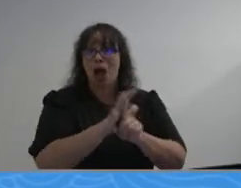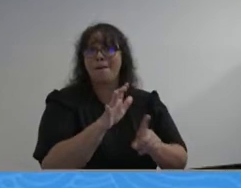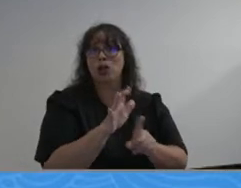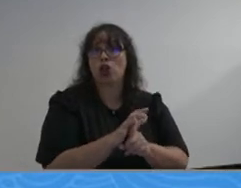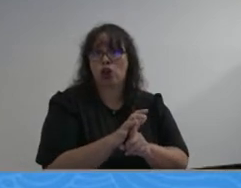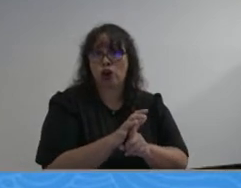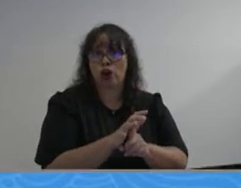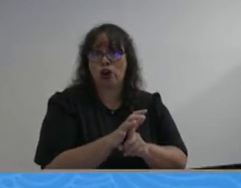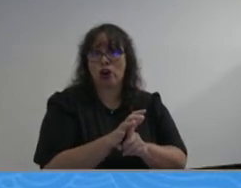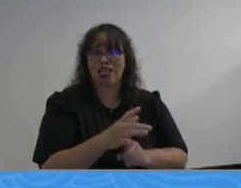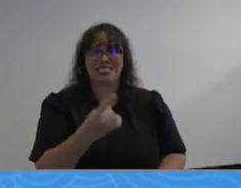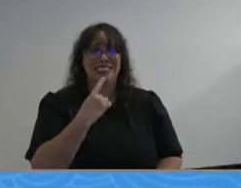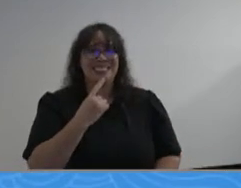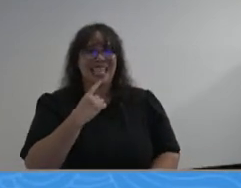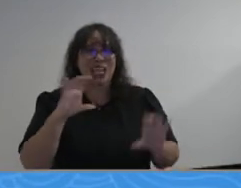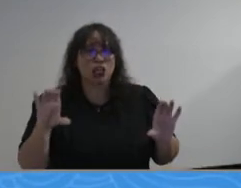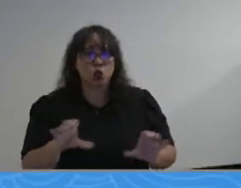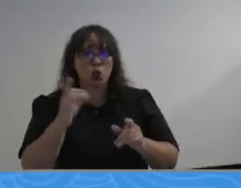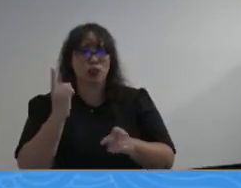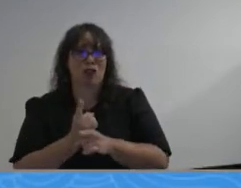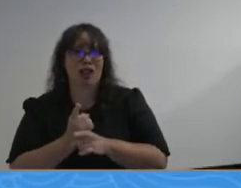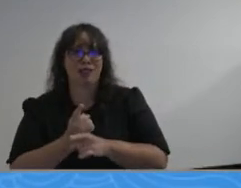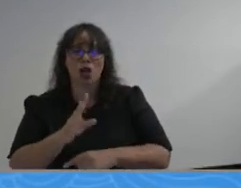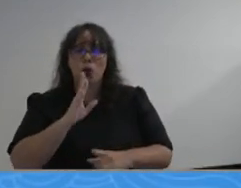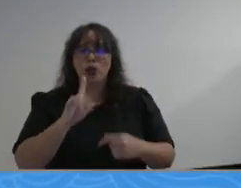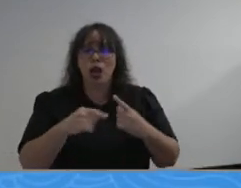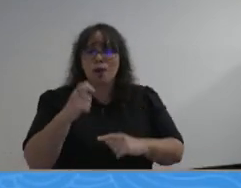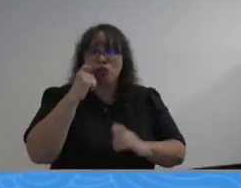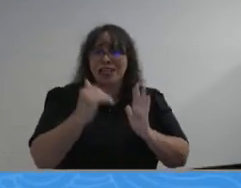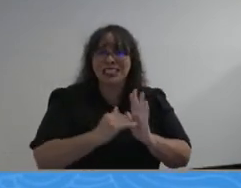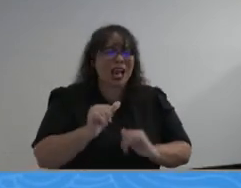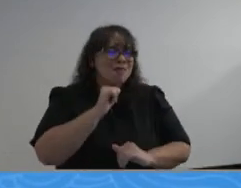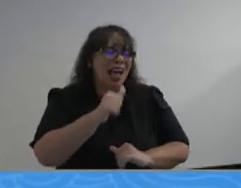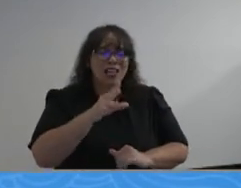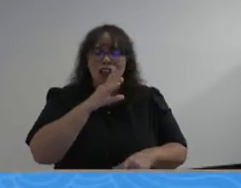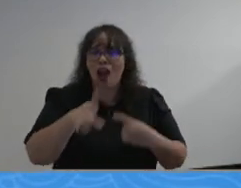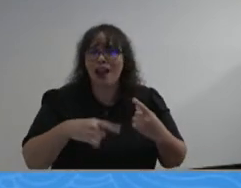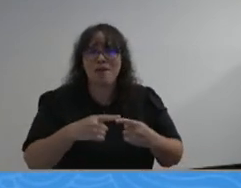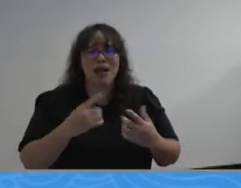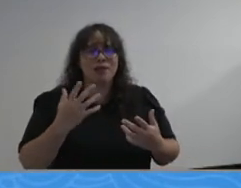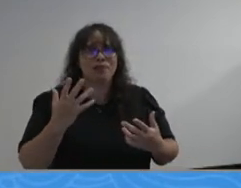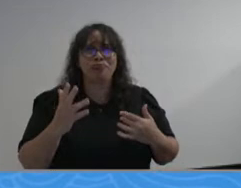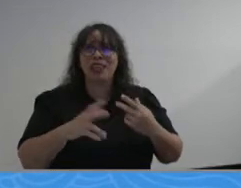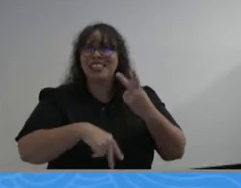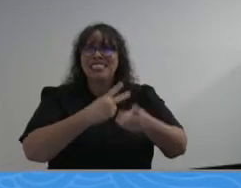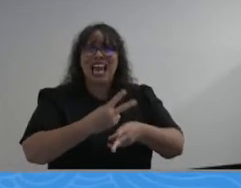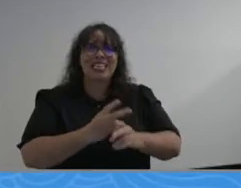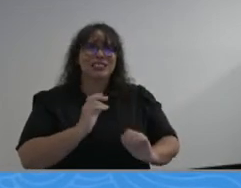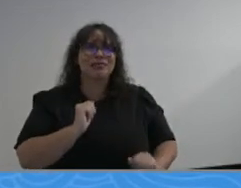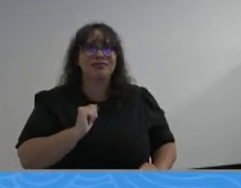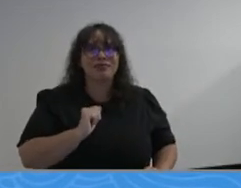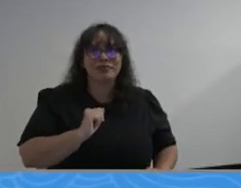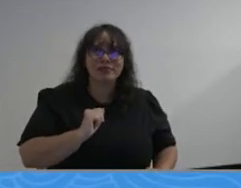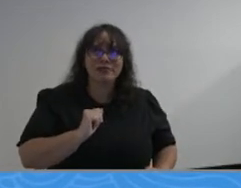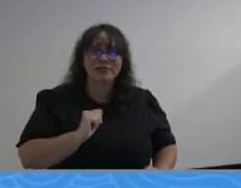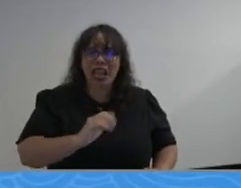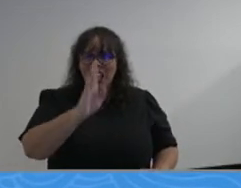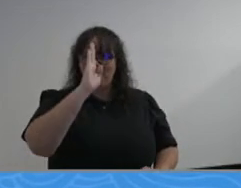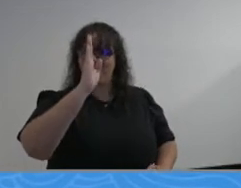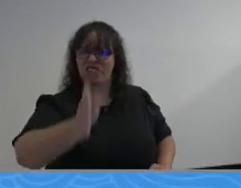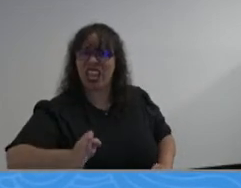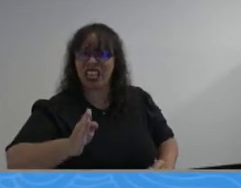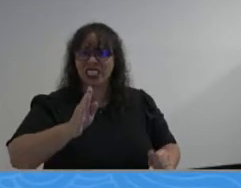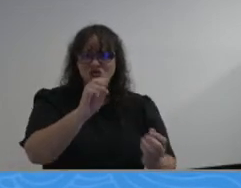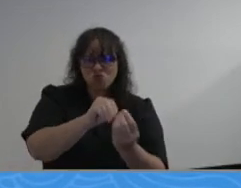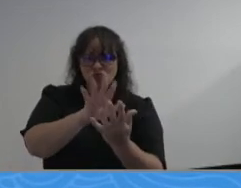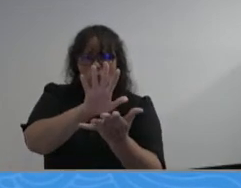and doing what's right. When we talk about racism, I'm not talking about these kinds of blatant, in-your-face,